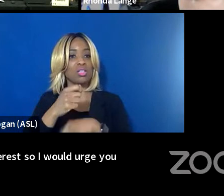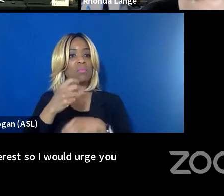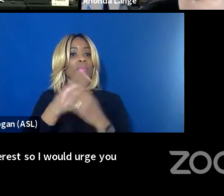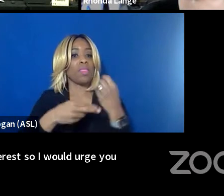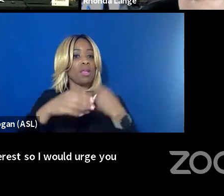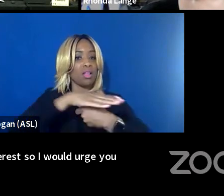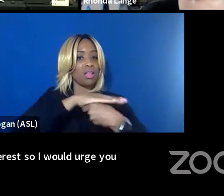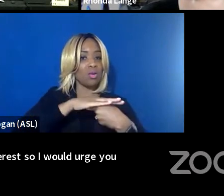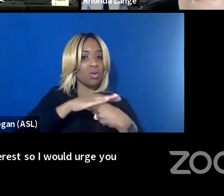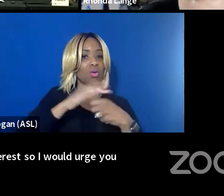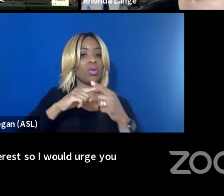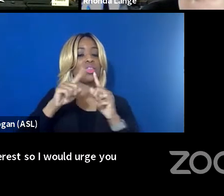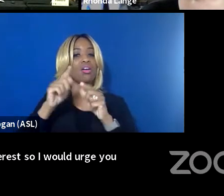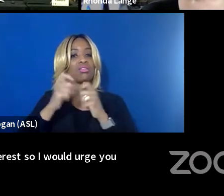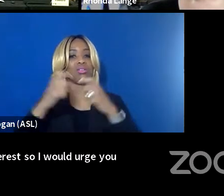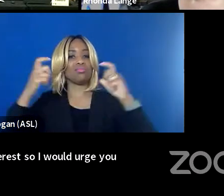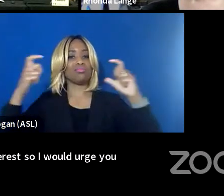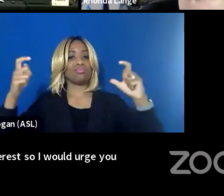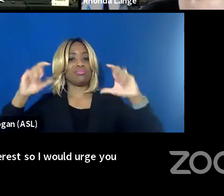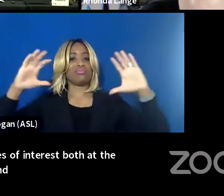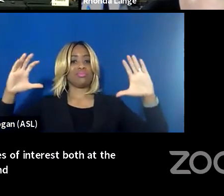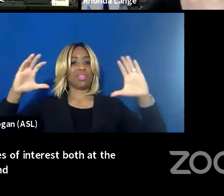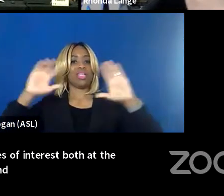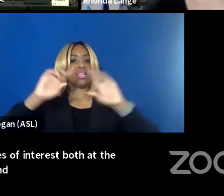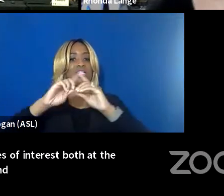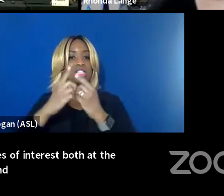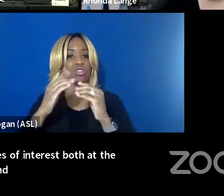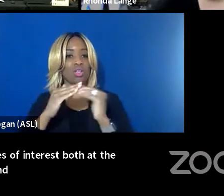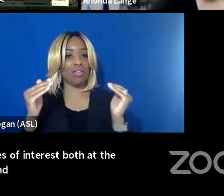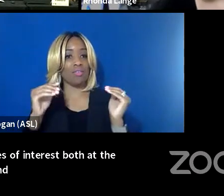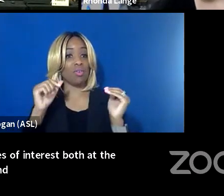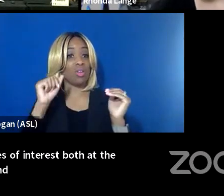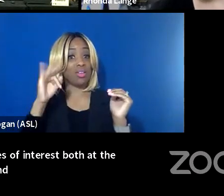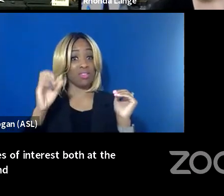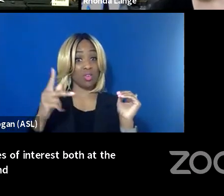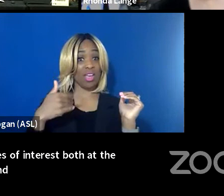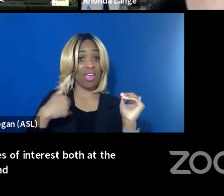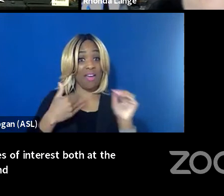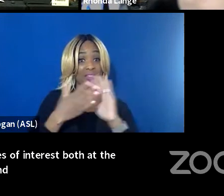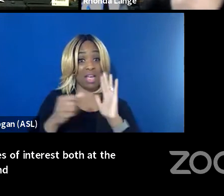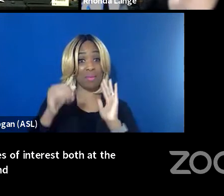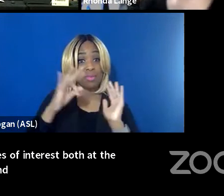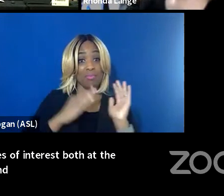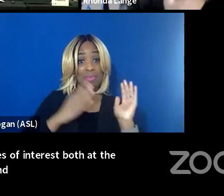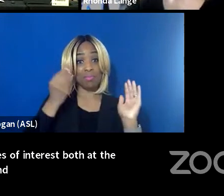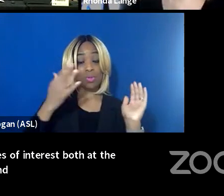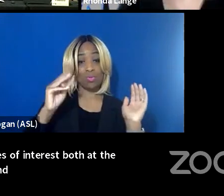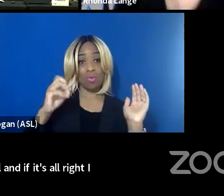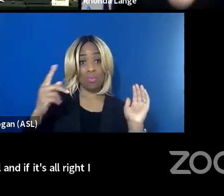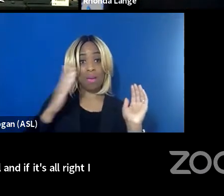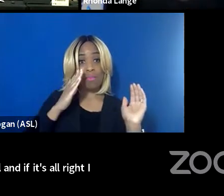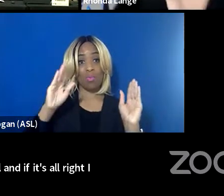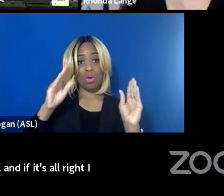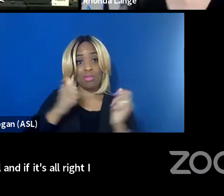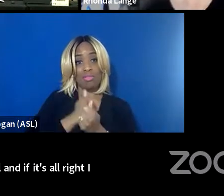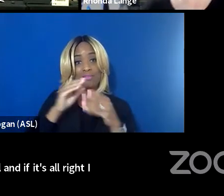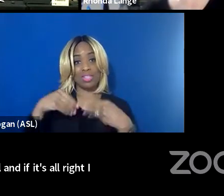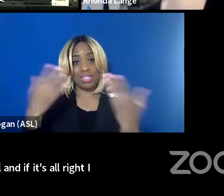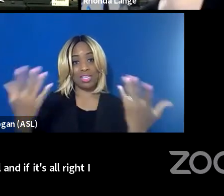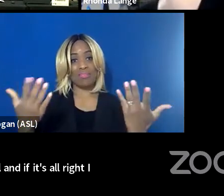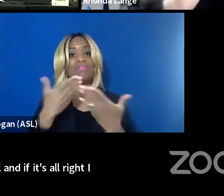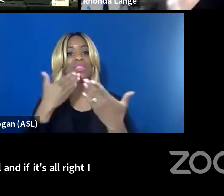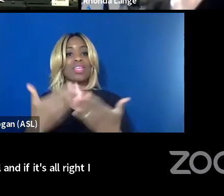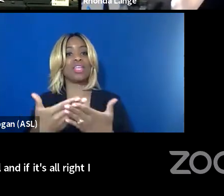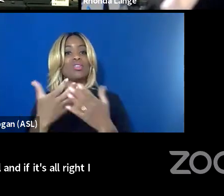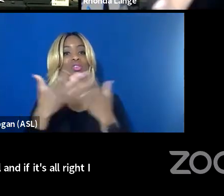local level and then larger at the district level. And if it's all right, I do have a copy of my pretty map I'd love to share with you guys as well. Thank you so much for your